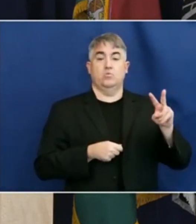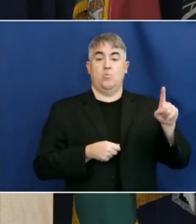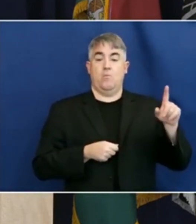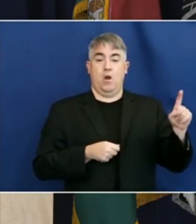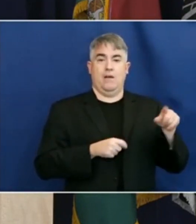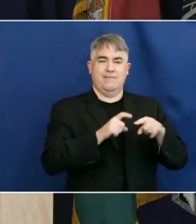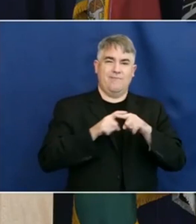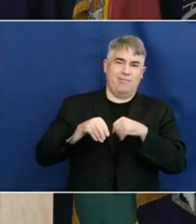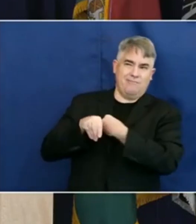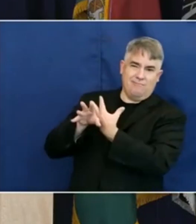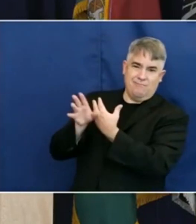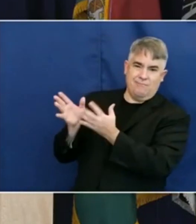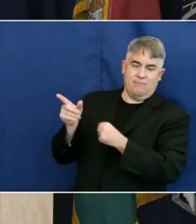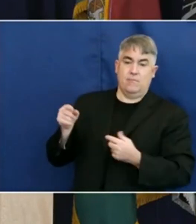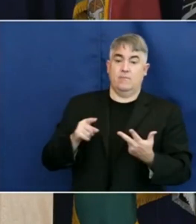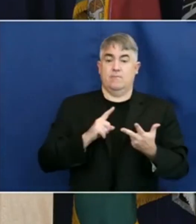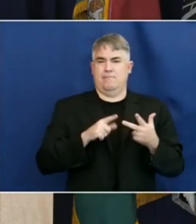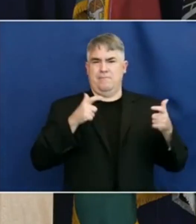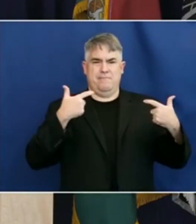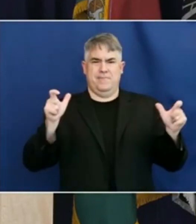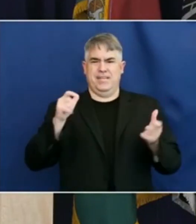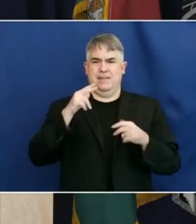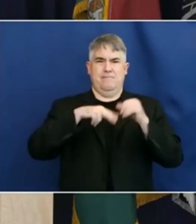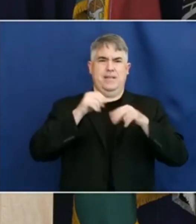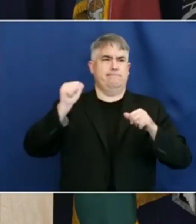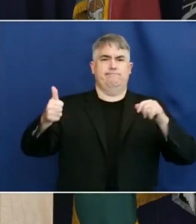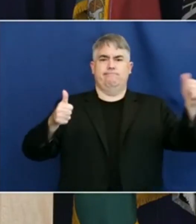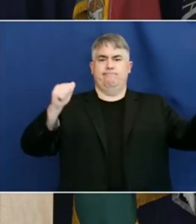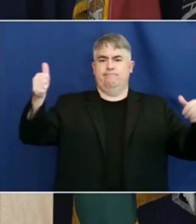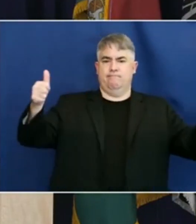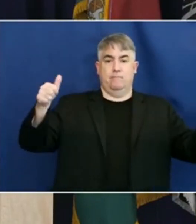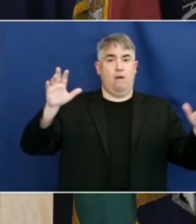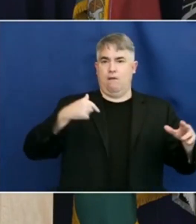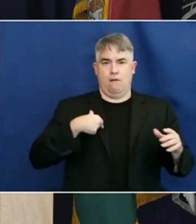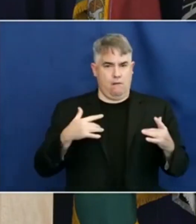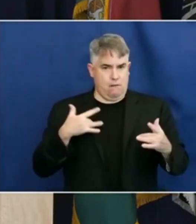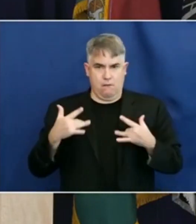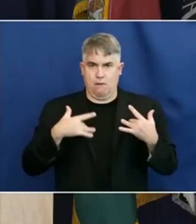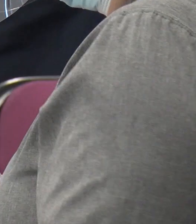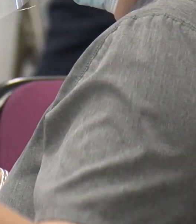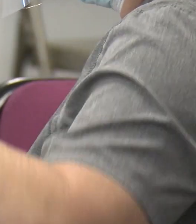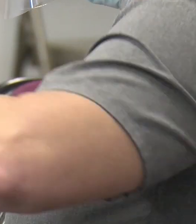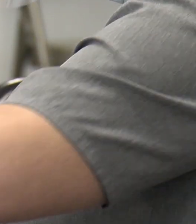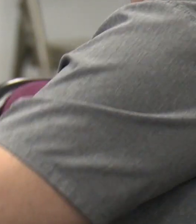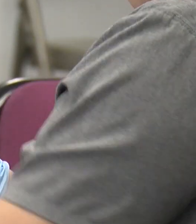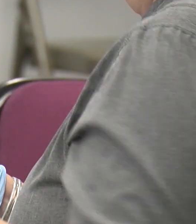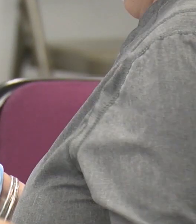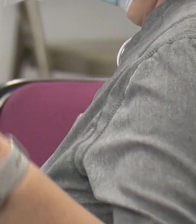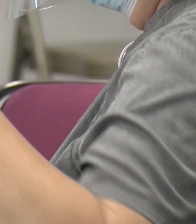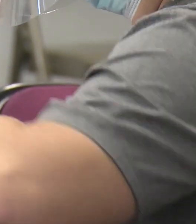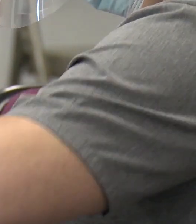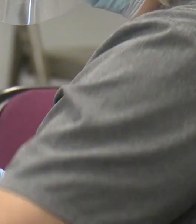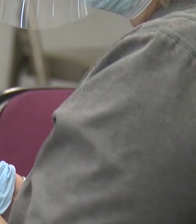Board of View YMCA and Otay Mesa. I'm really proud to announce that these programs have been successful and they are working. Starting Monday, March